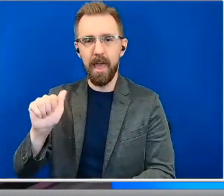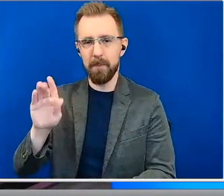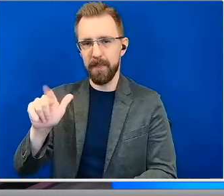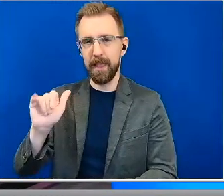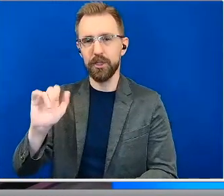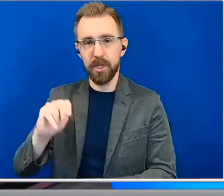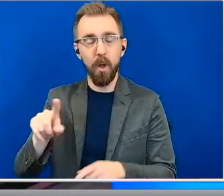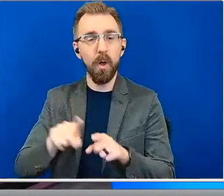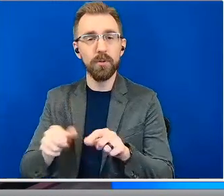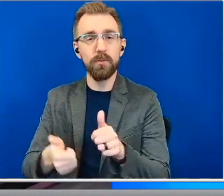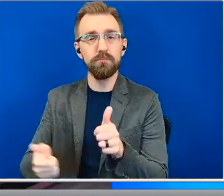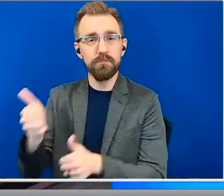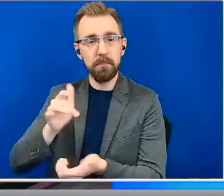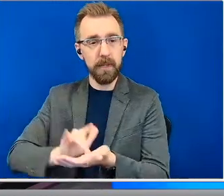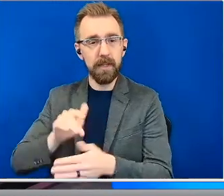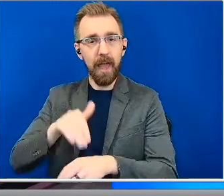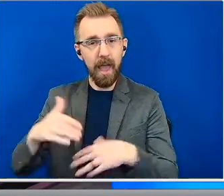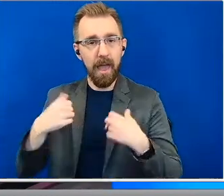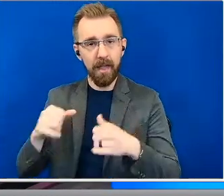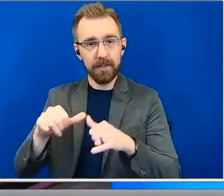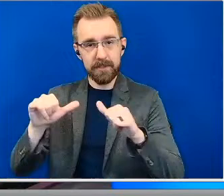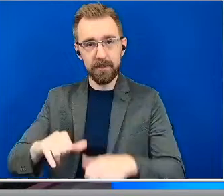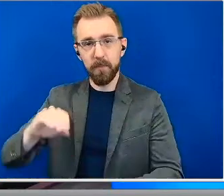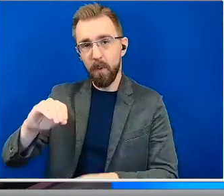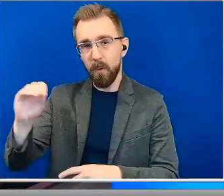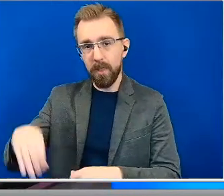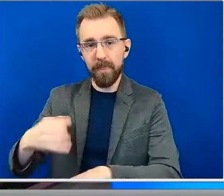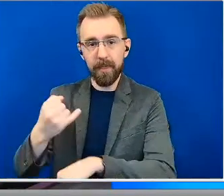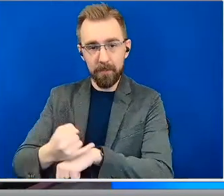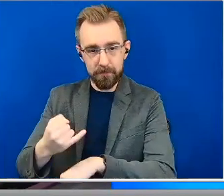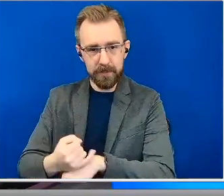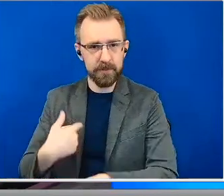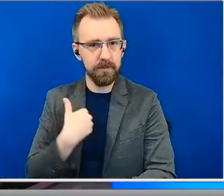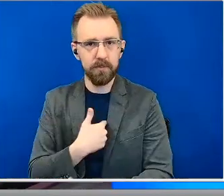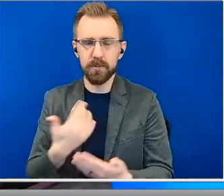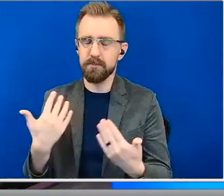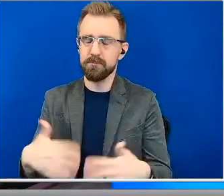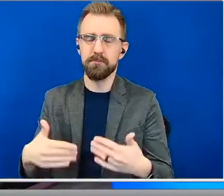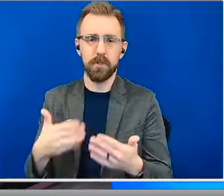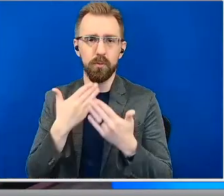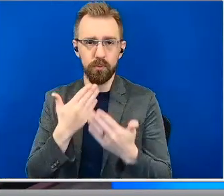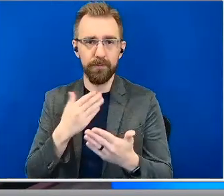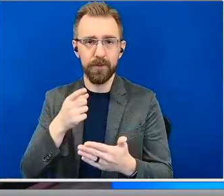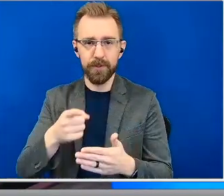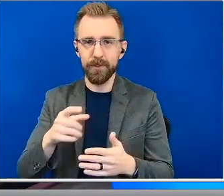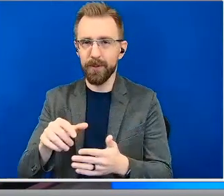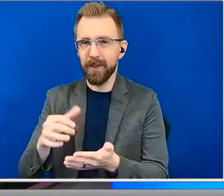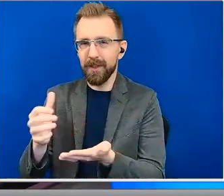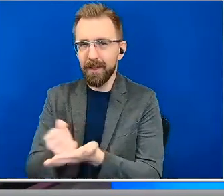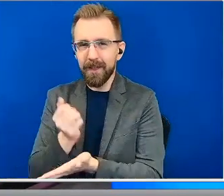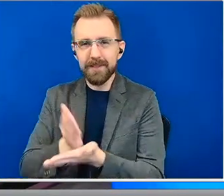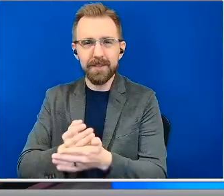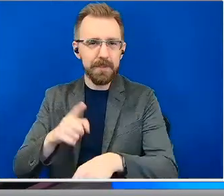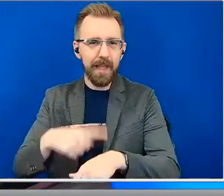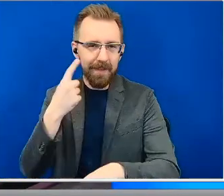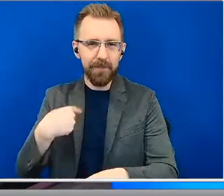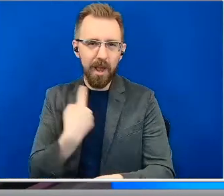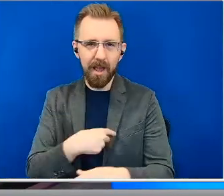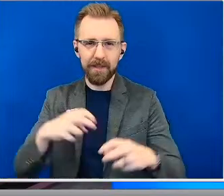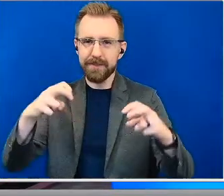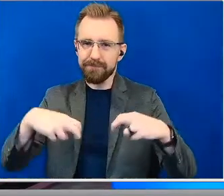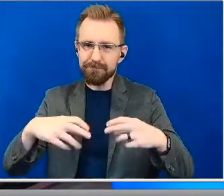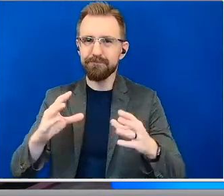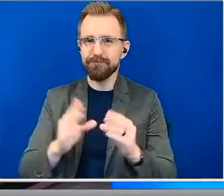the health system's Olathe campus. We are so grateful that you've carved out a little time to help us talk to our viewers